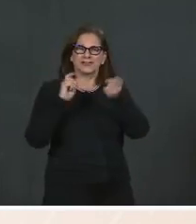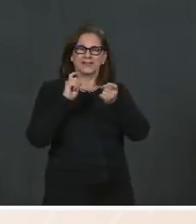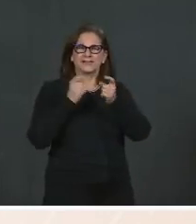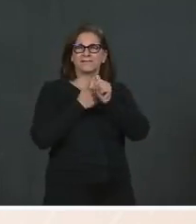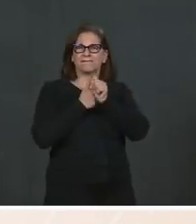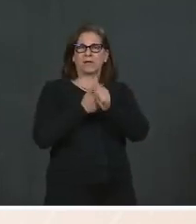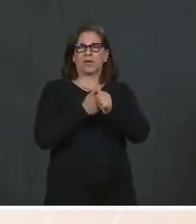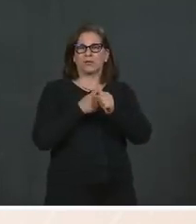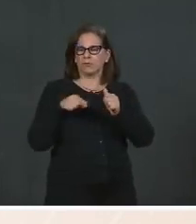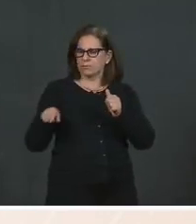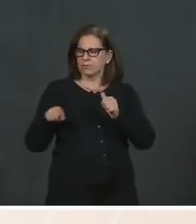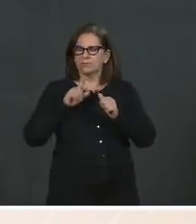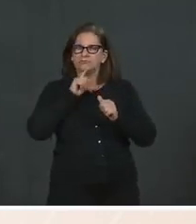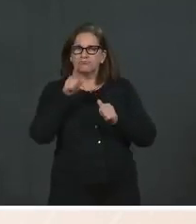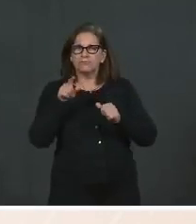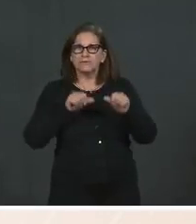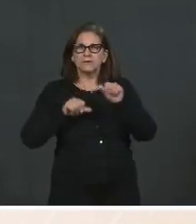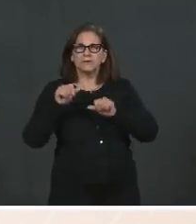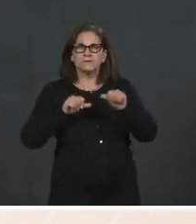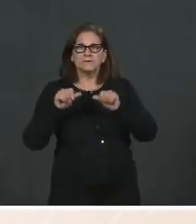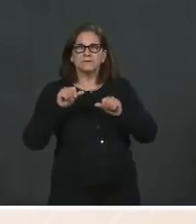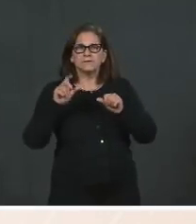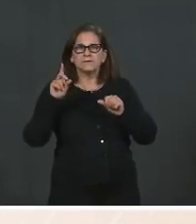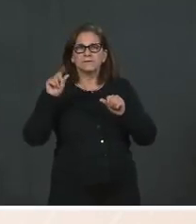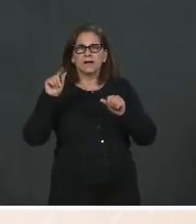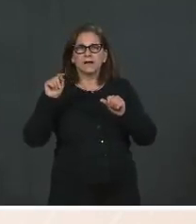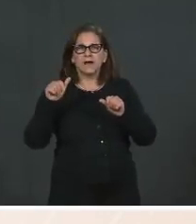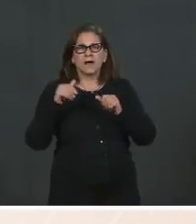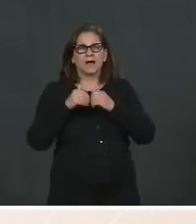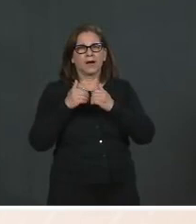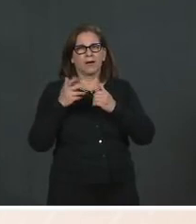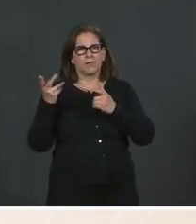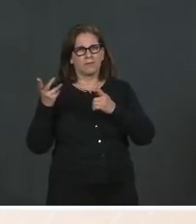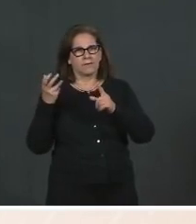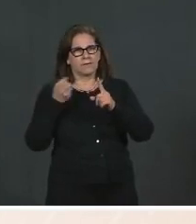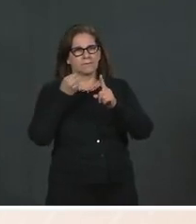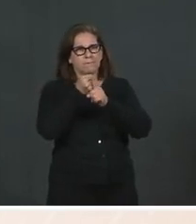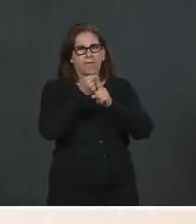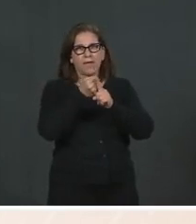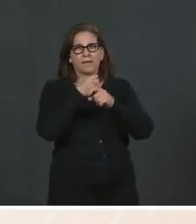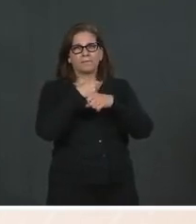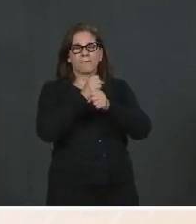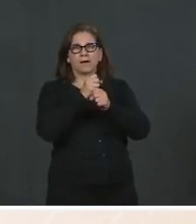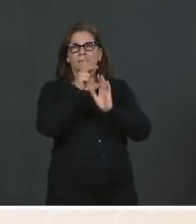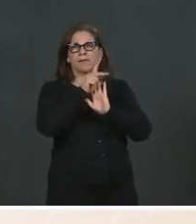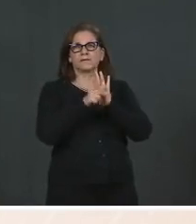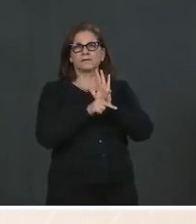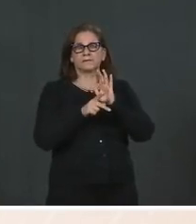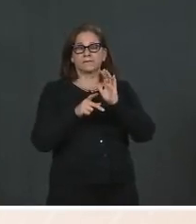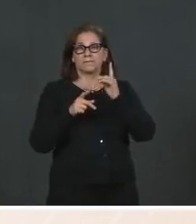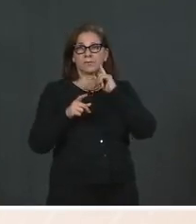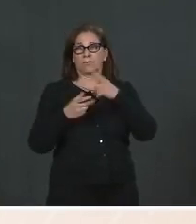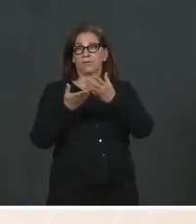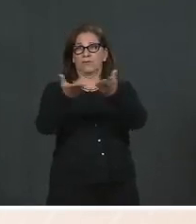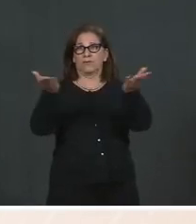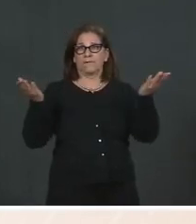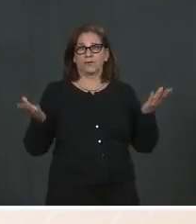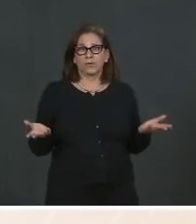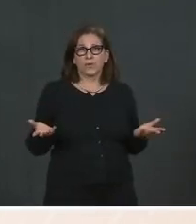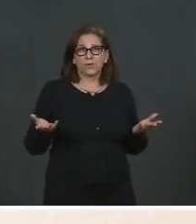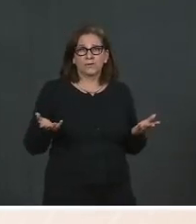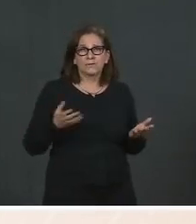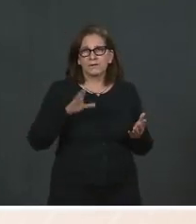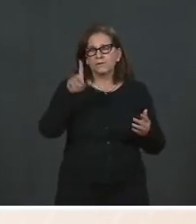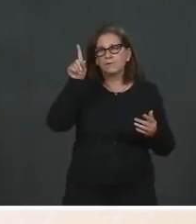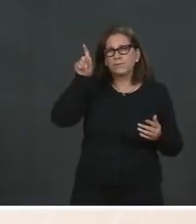approach policymaking in our agencies across government moving forward. Okay, and one more. Do you have an update on whether the Vice President plans